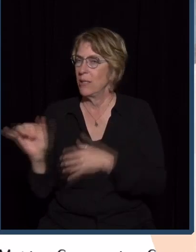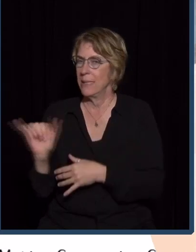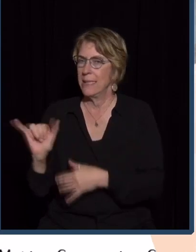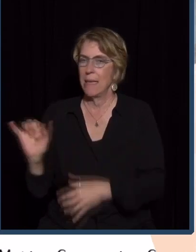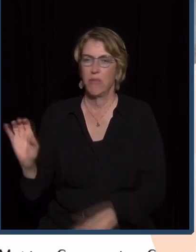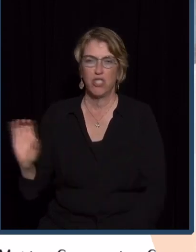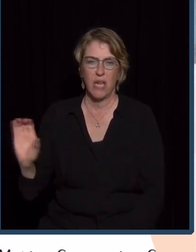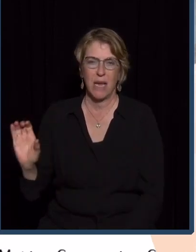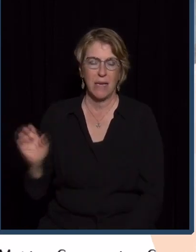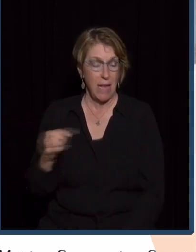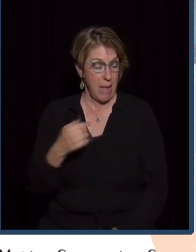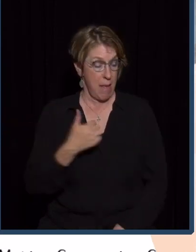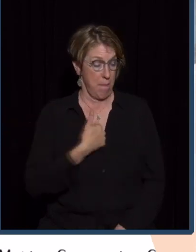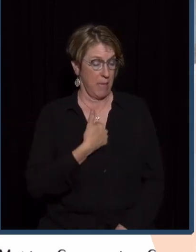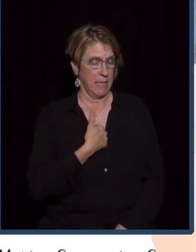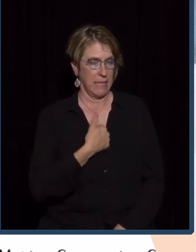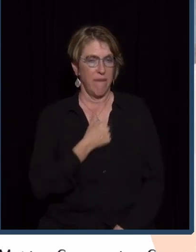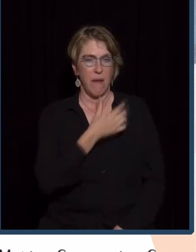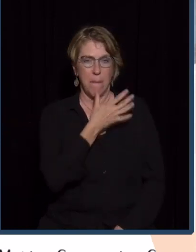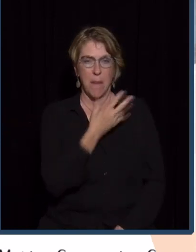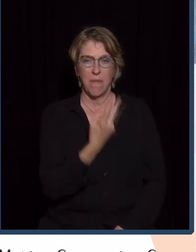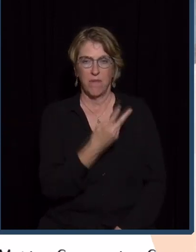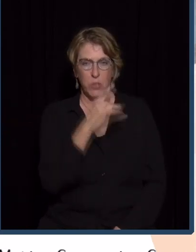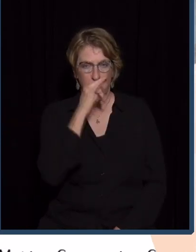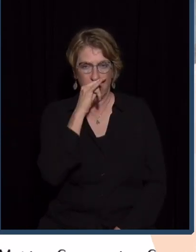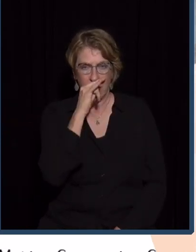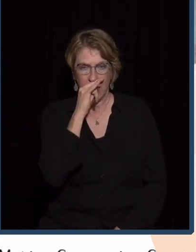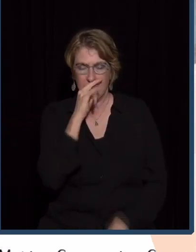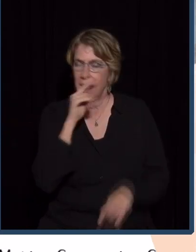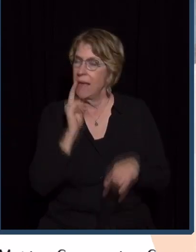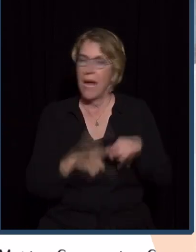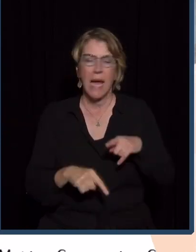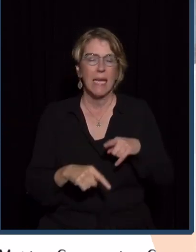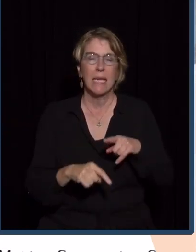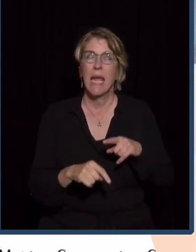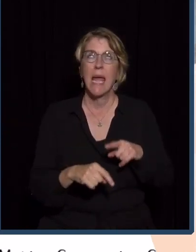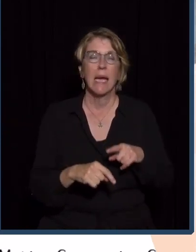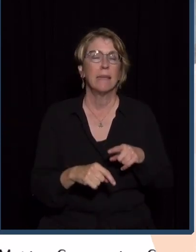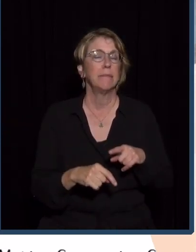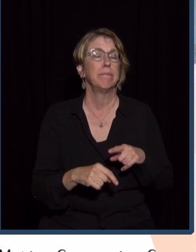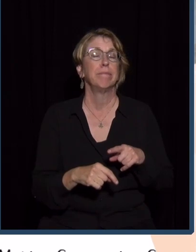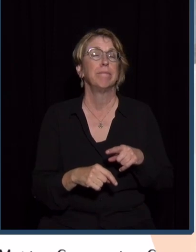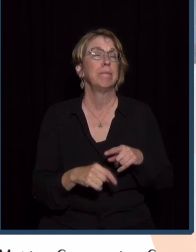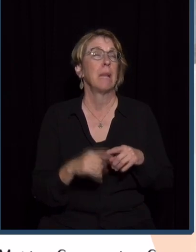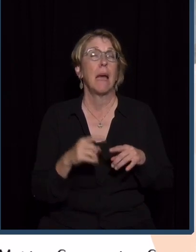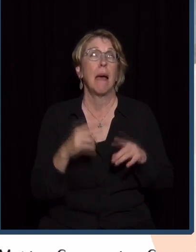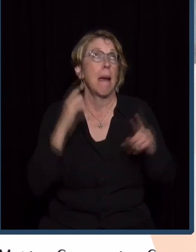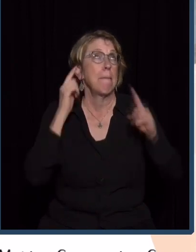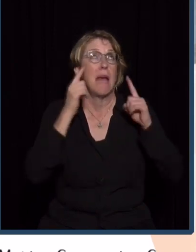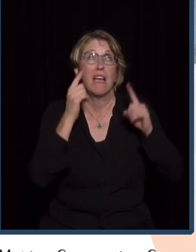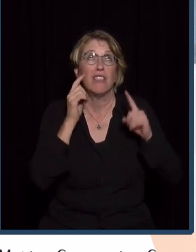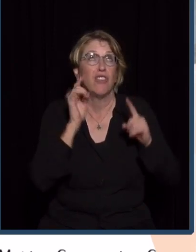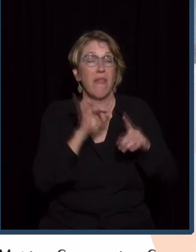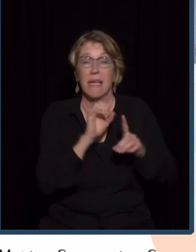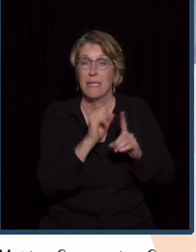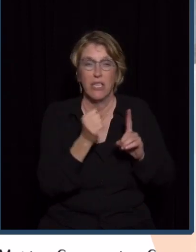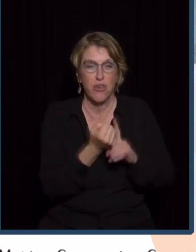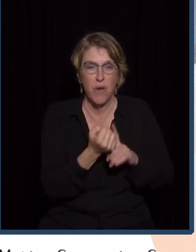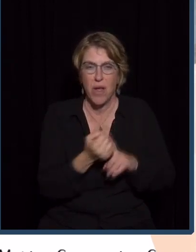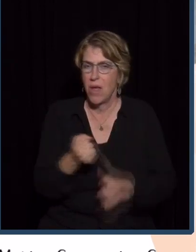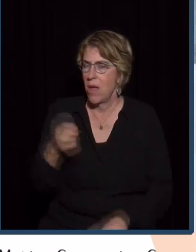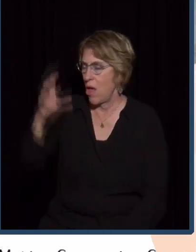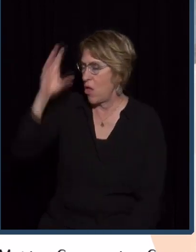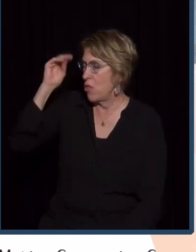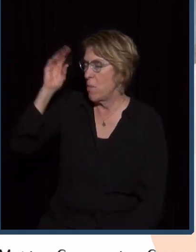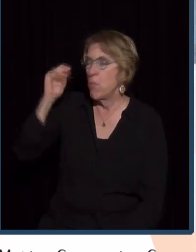mom of 2 kids myself, I cannot imagine going through something like that with 2 brand new babies to care for. Those little boys are